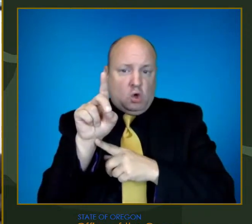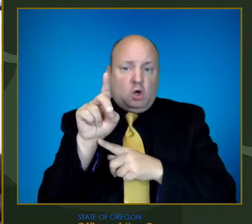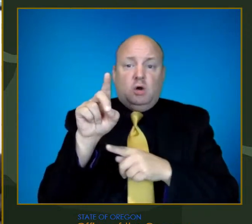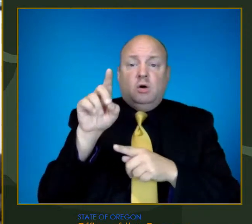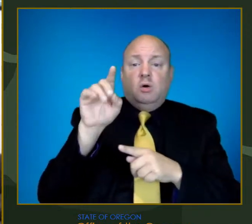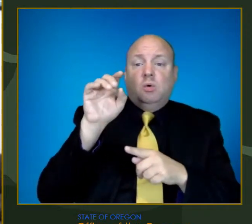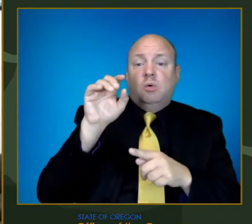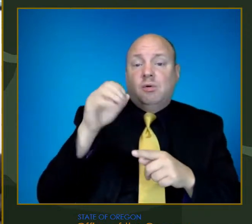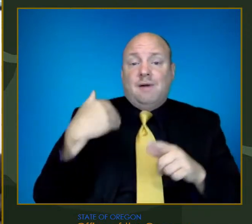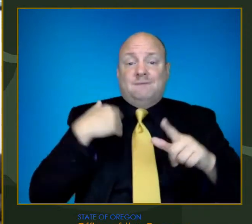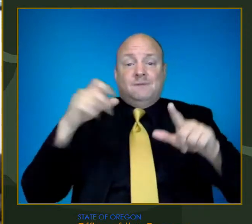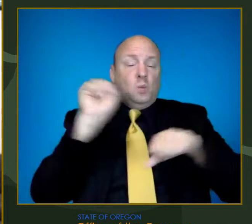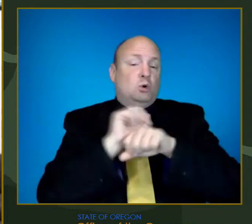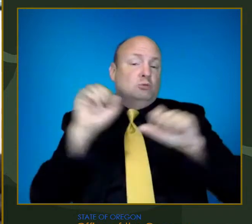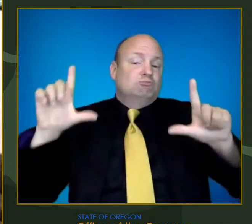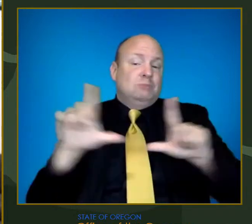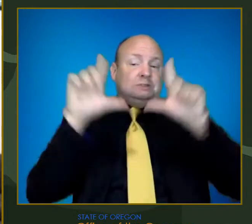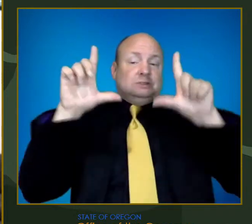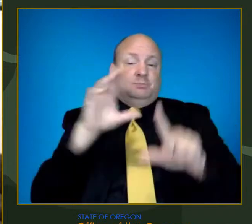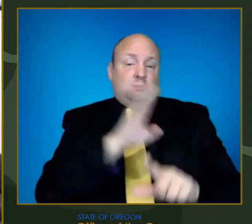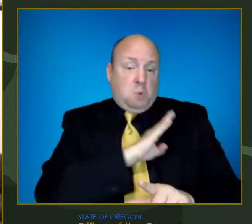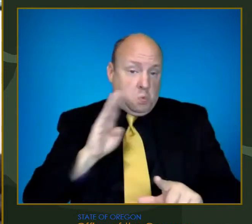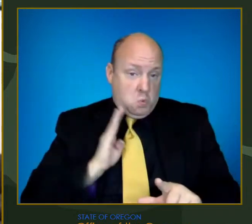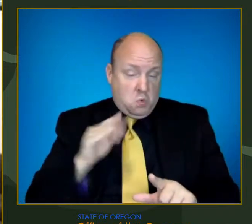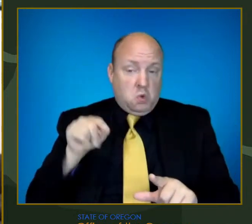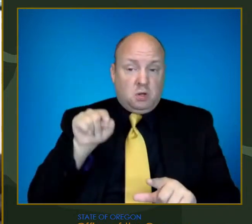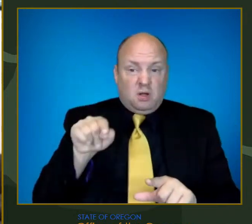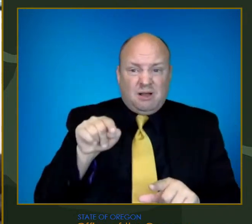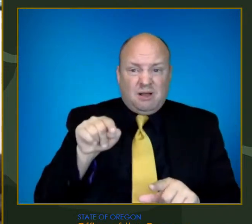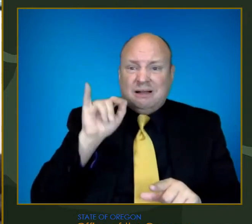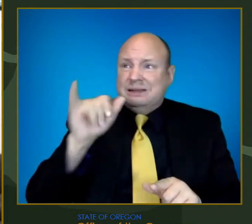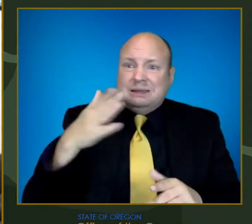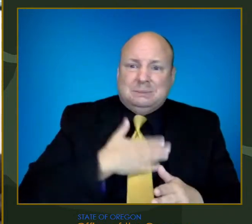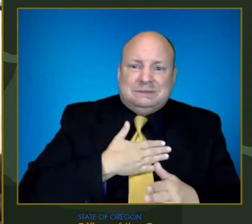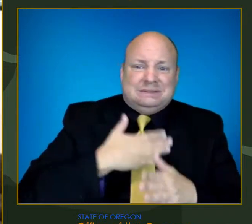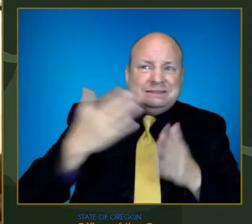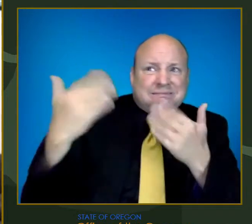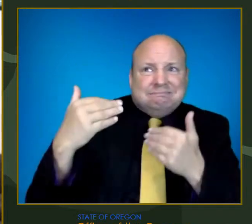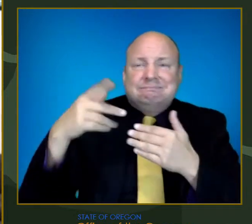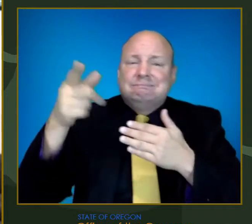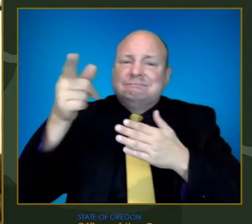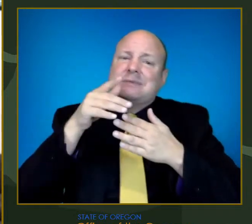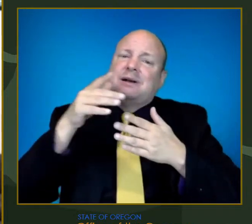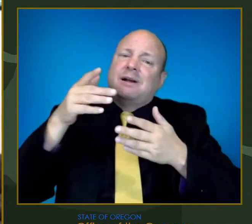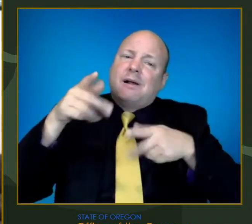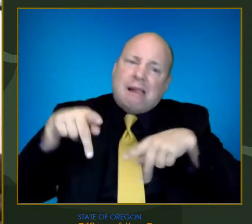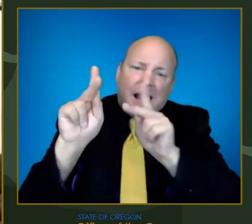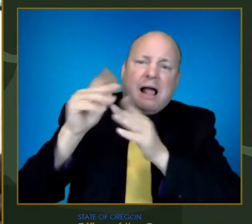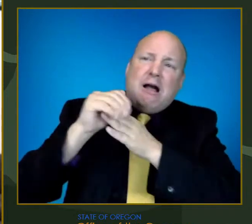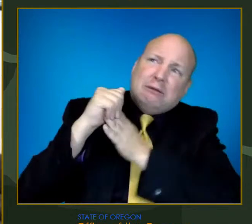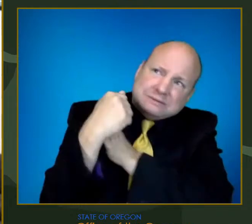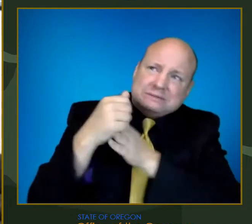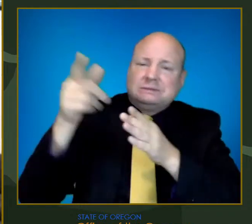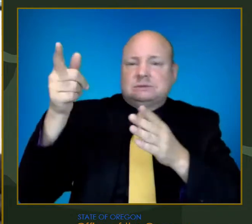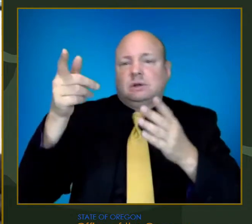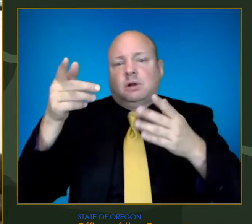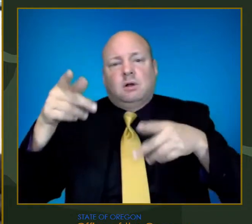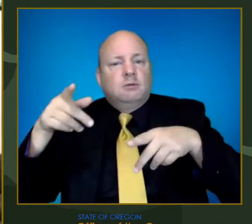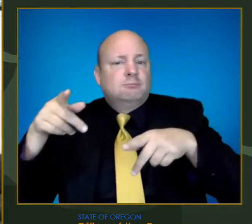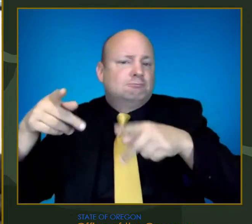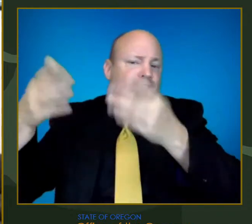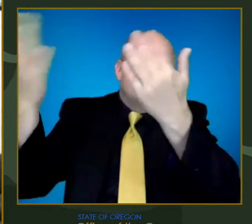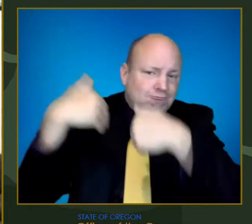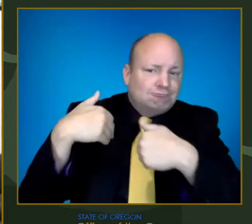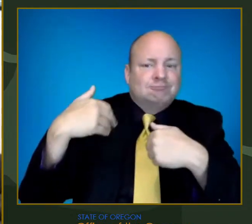allow flexibility in healthcare staffing. The medical and nursing boards have issued temporary rules, making it easier for